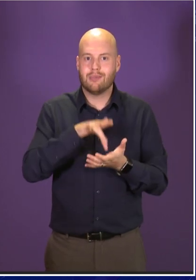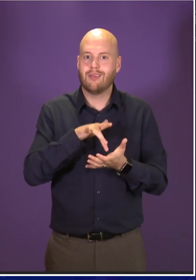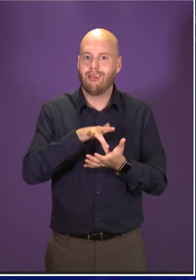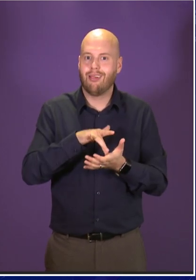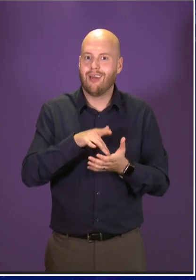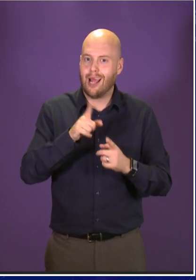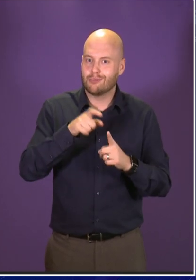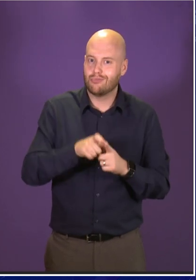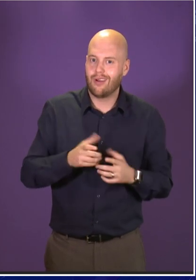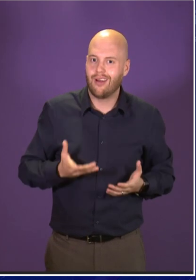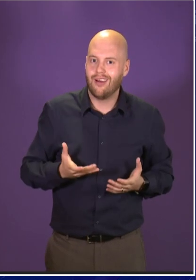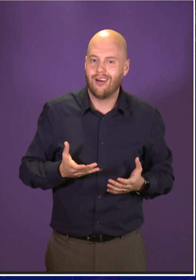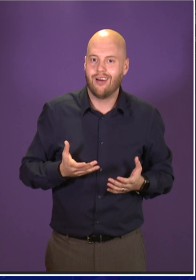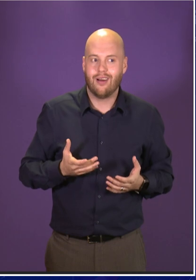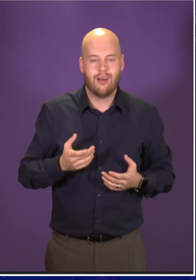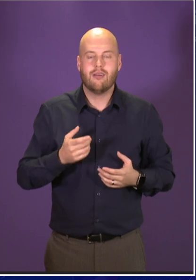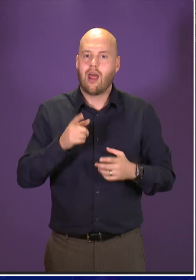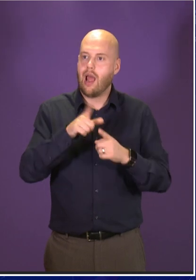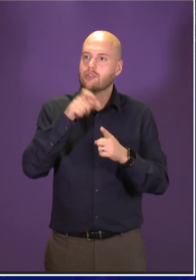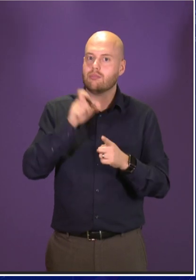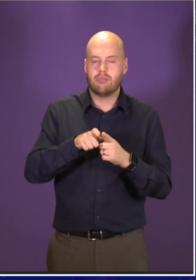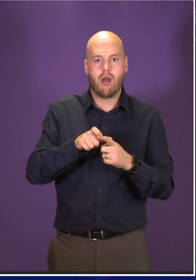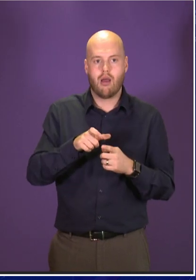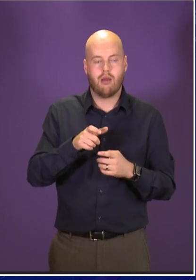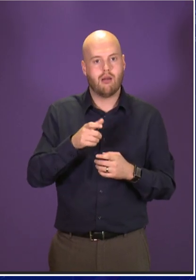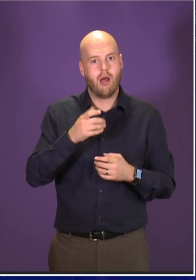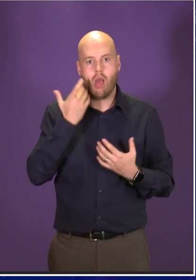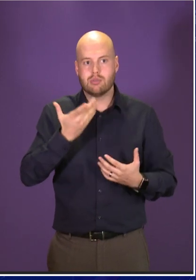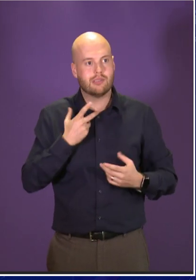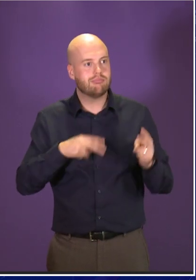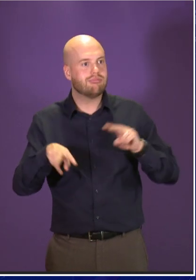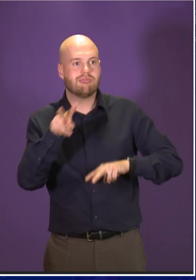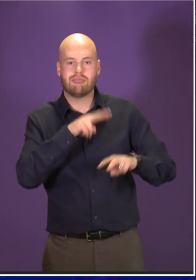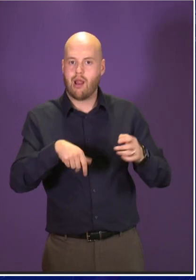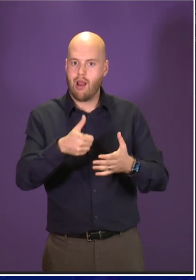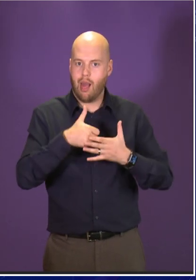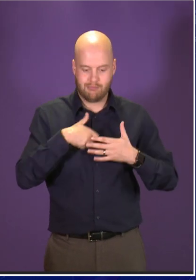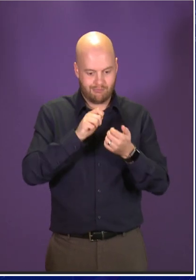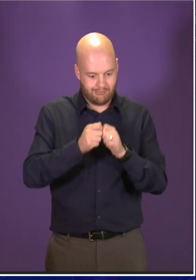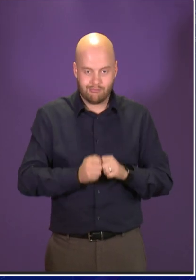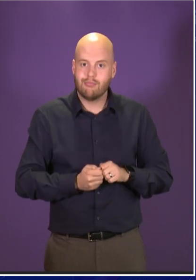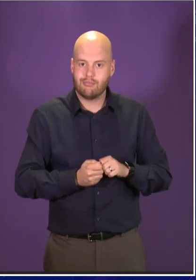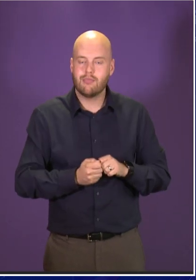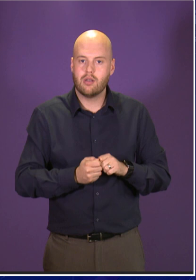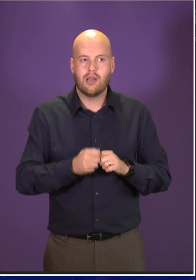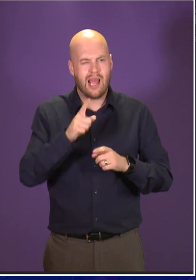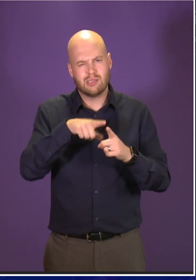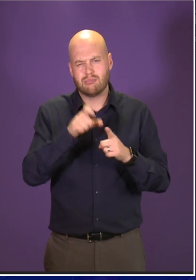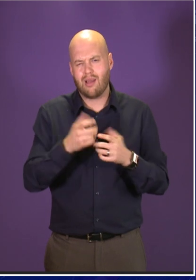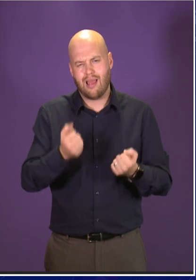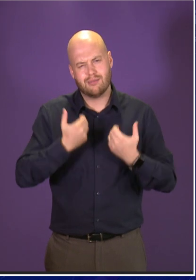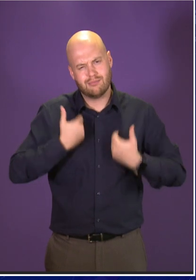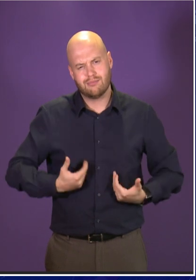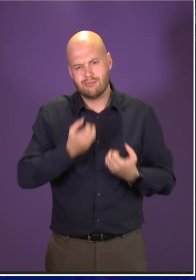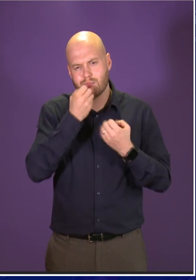our thinking about who we are as a nation. Edinburgh is steeped in a history that is defined by the